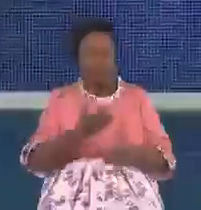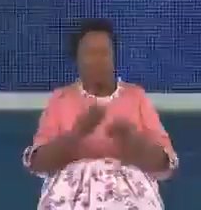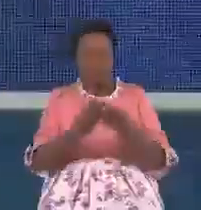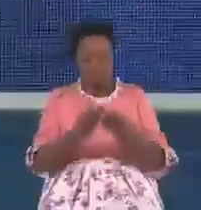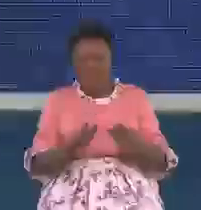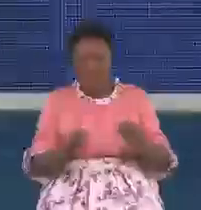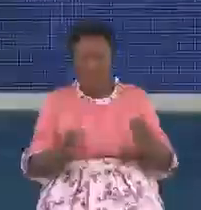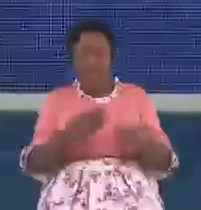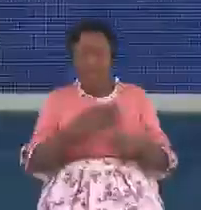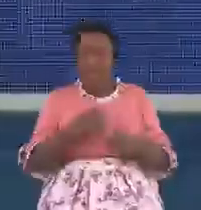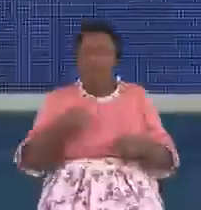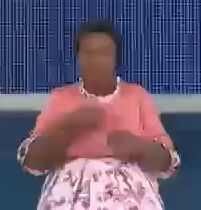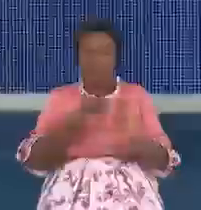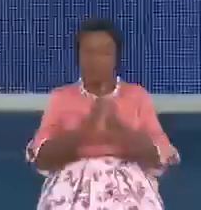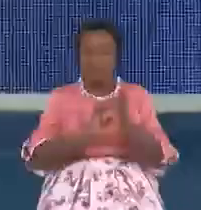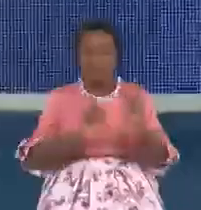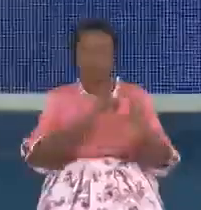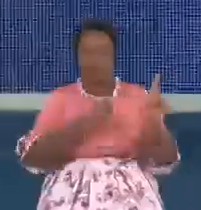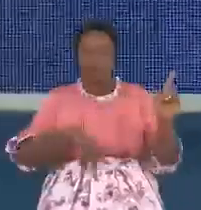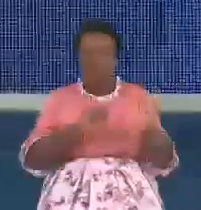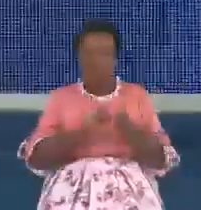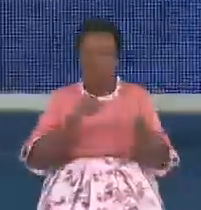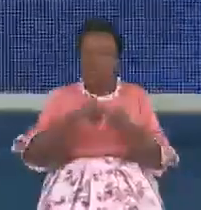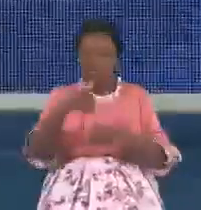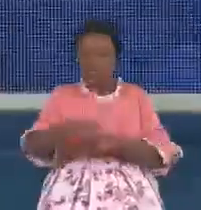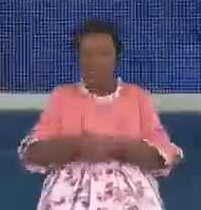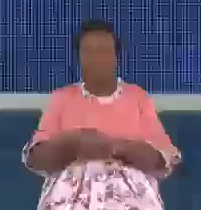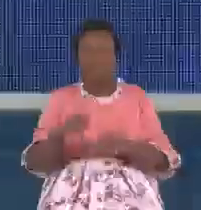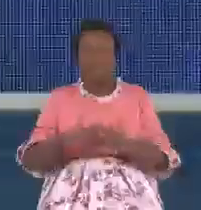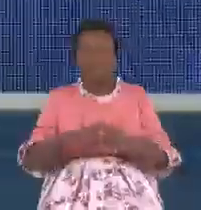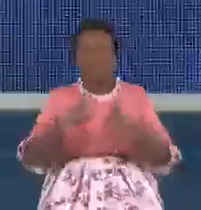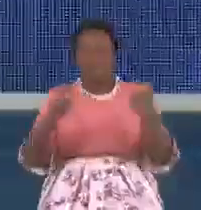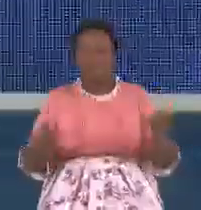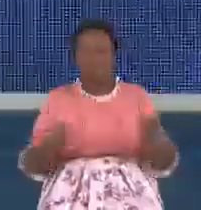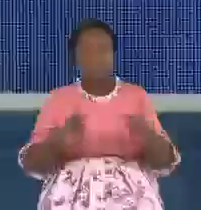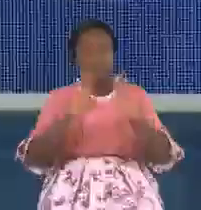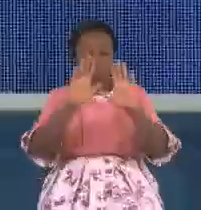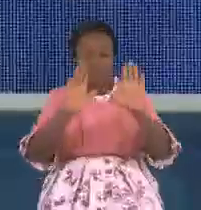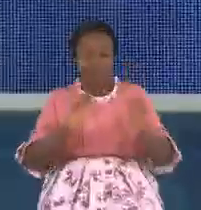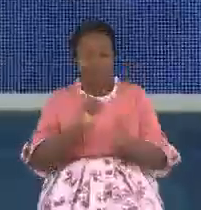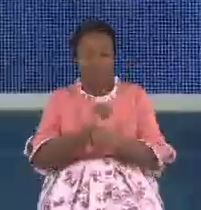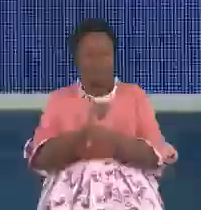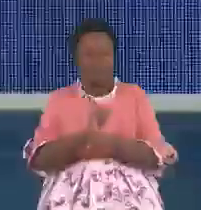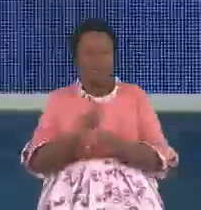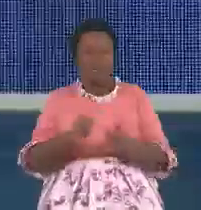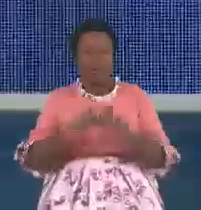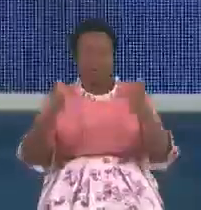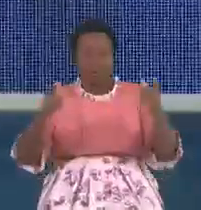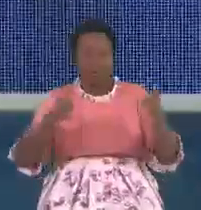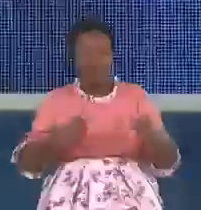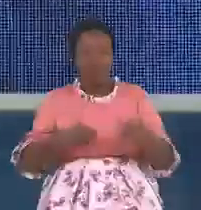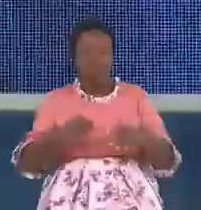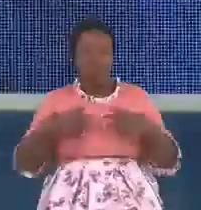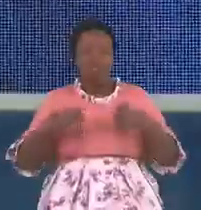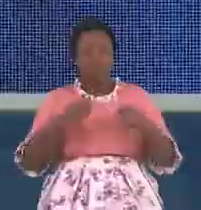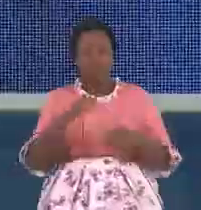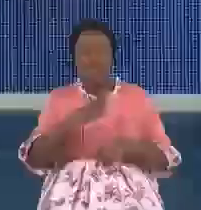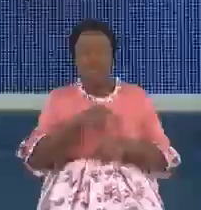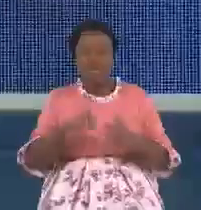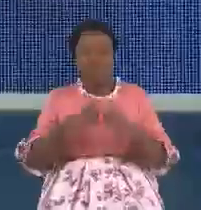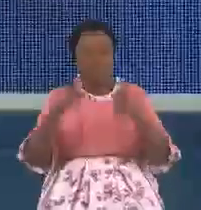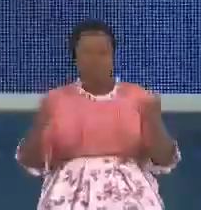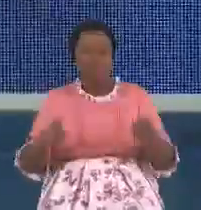tonight mighty miracles mighty healing mighty salvation mighty